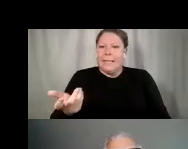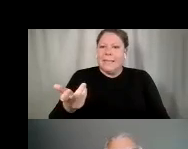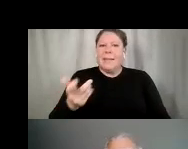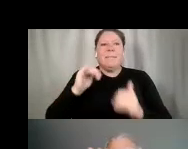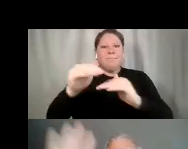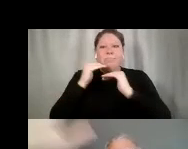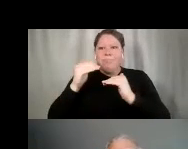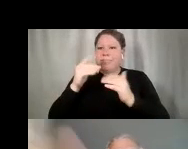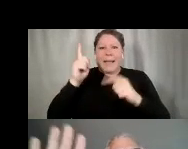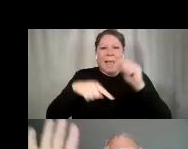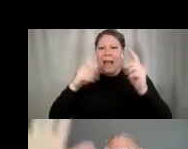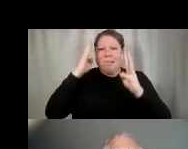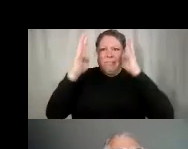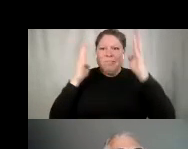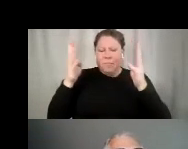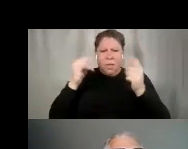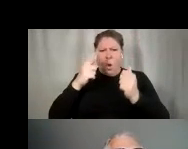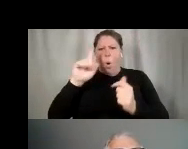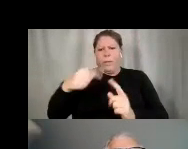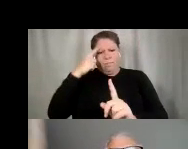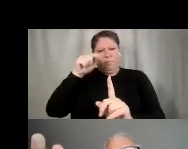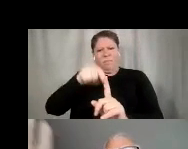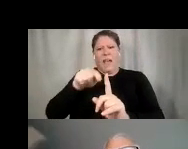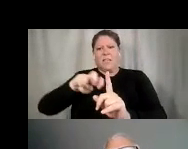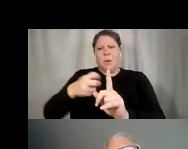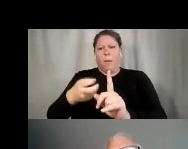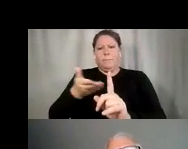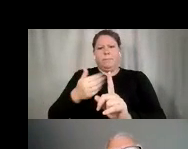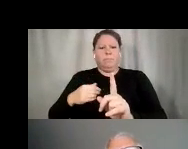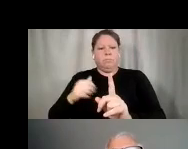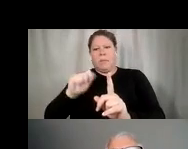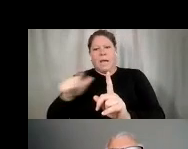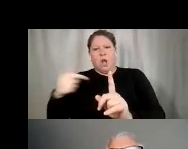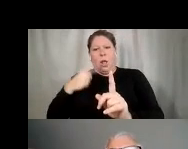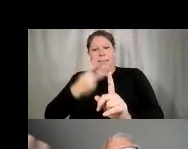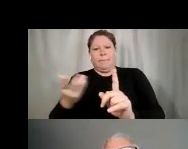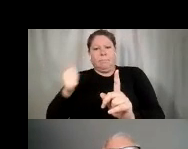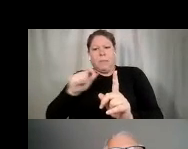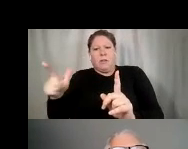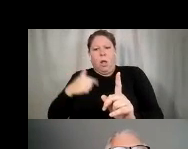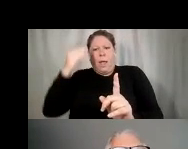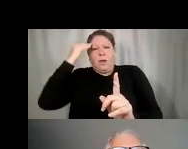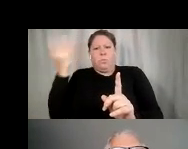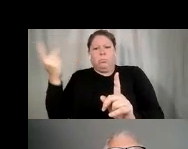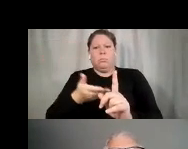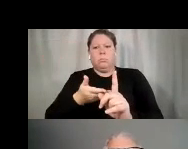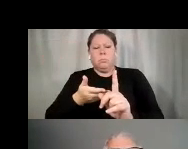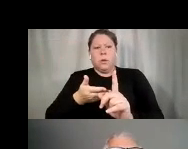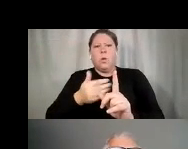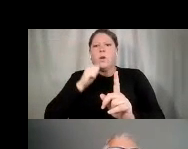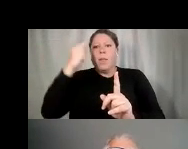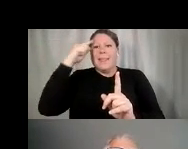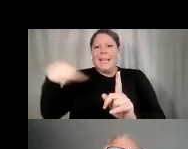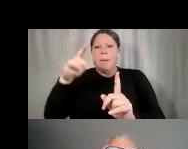because when we look at something, when we look at a problem, we don't consider other alternatives that might be out of frame,